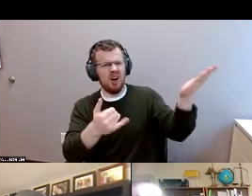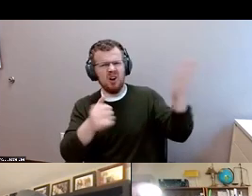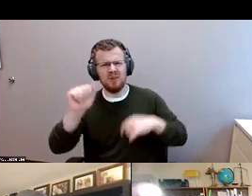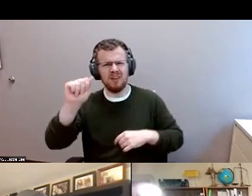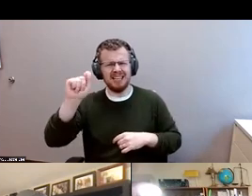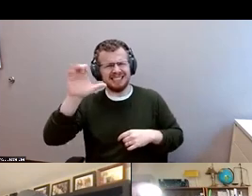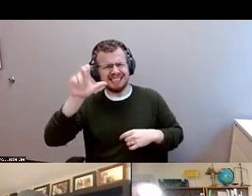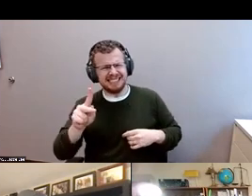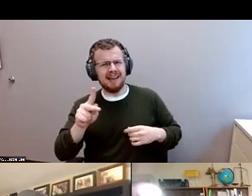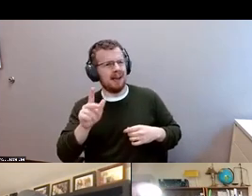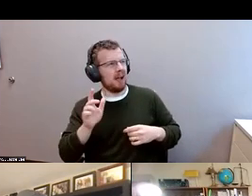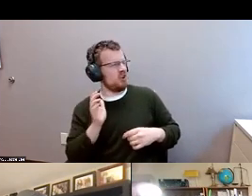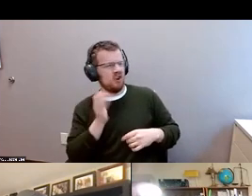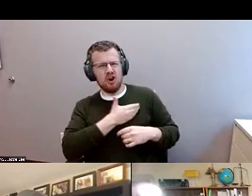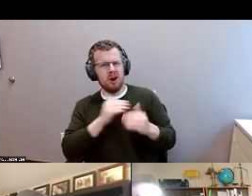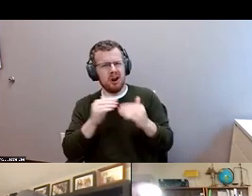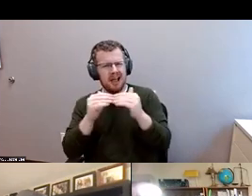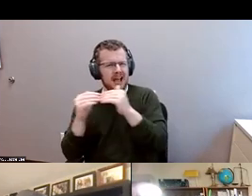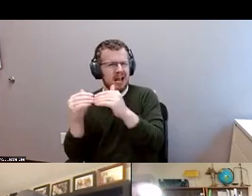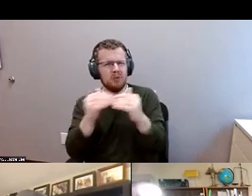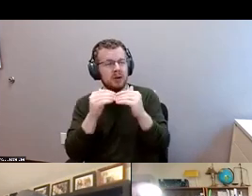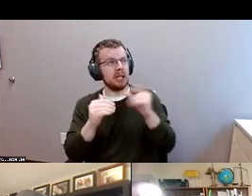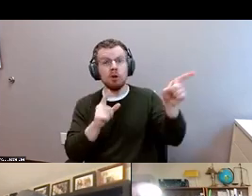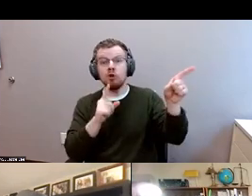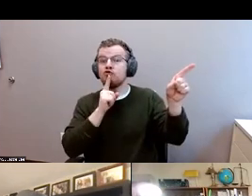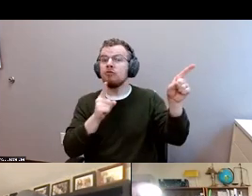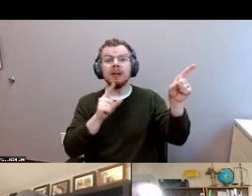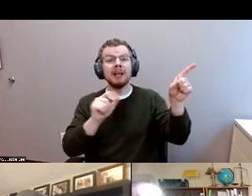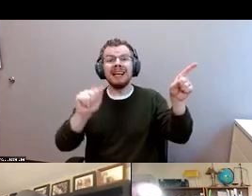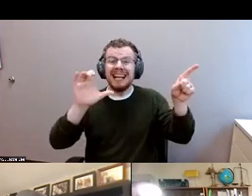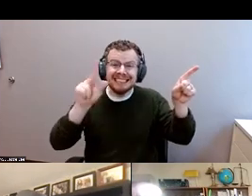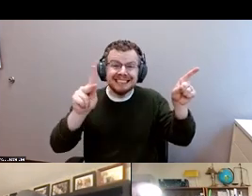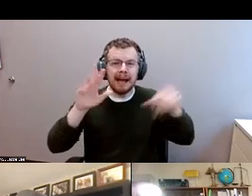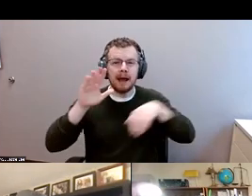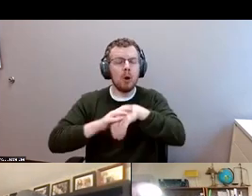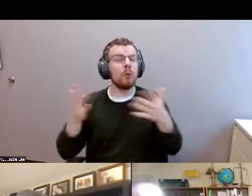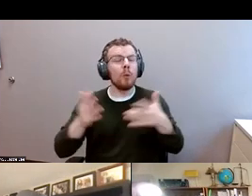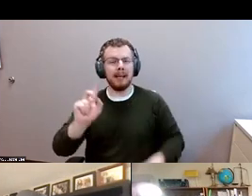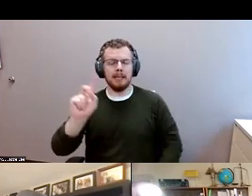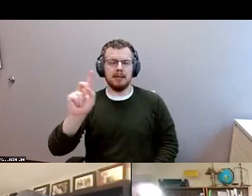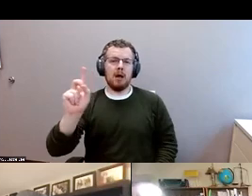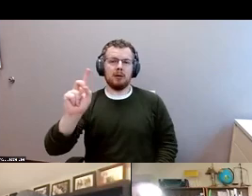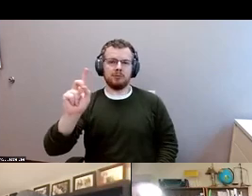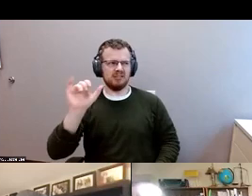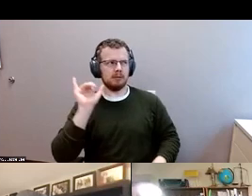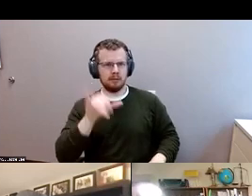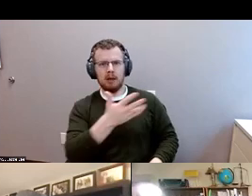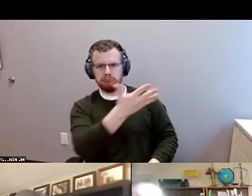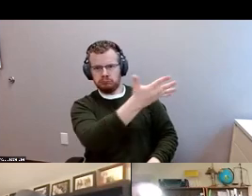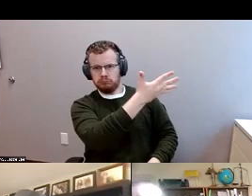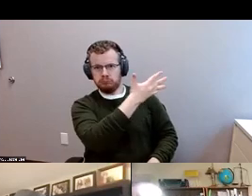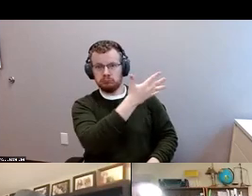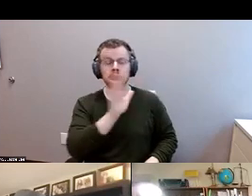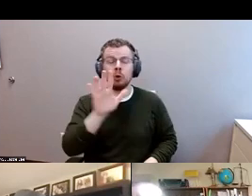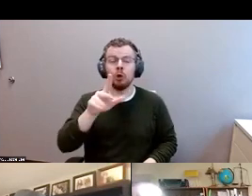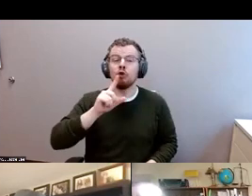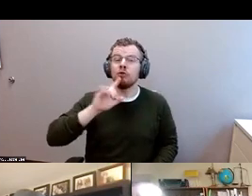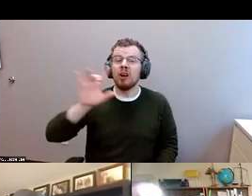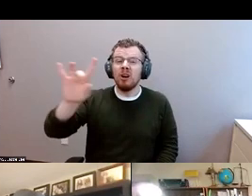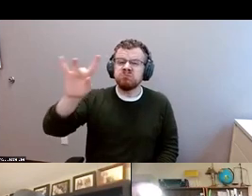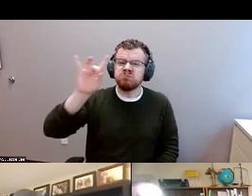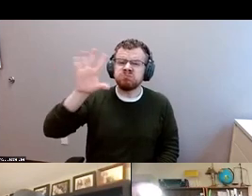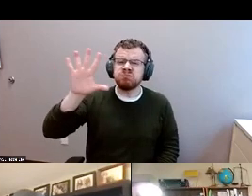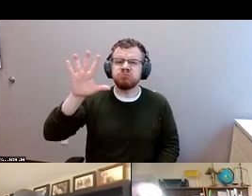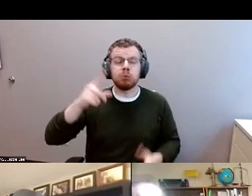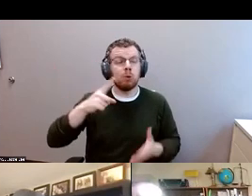equity that's part of a larger attack on democracy, but what's most frightening is what's being proposed in this